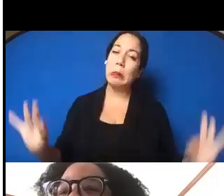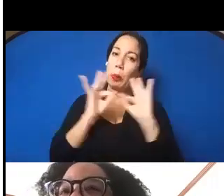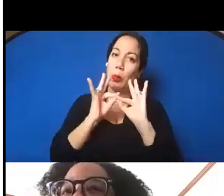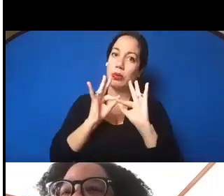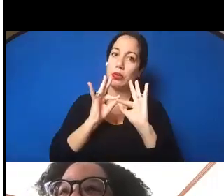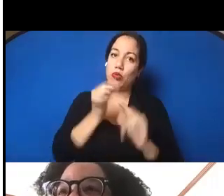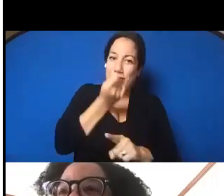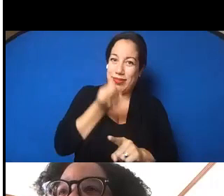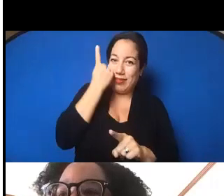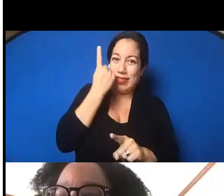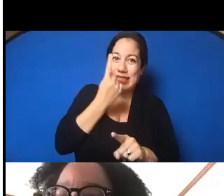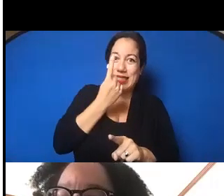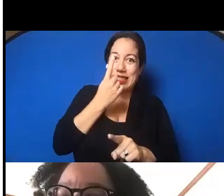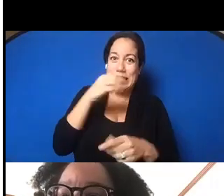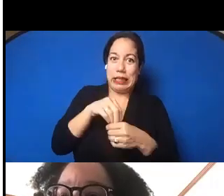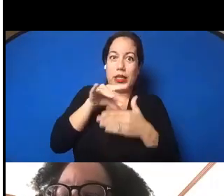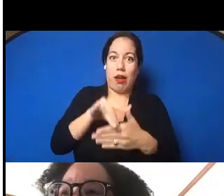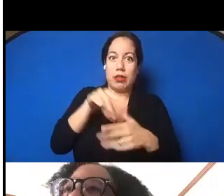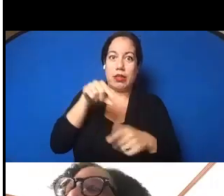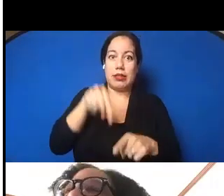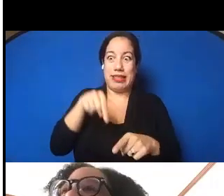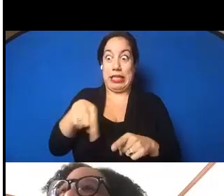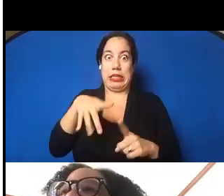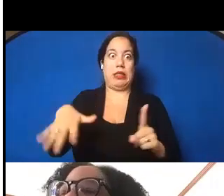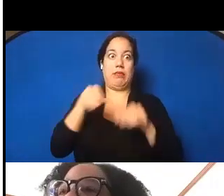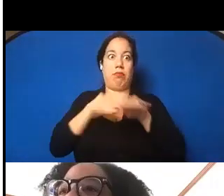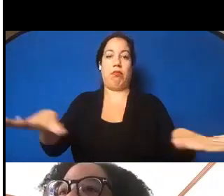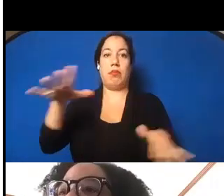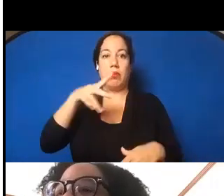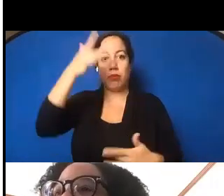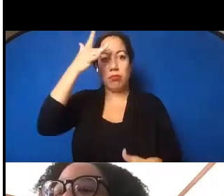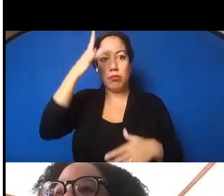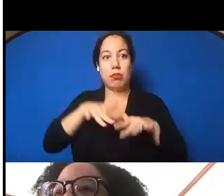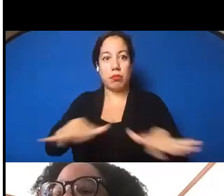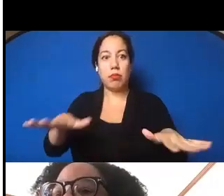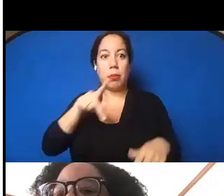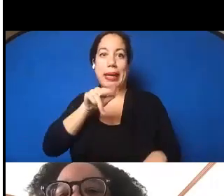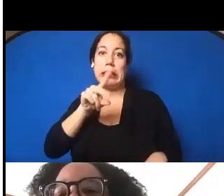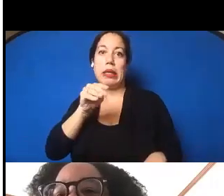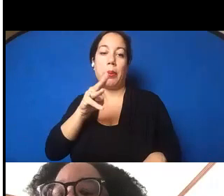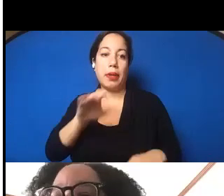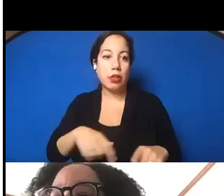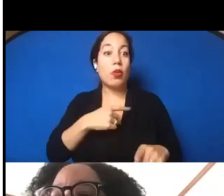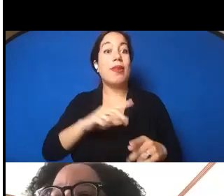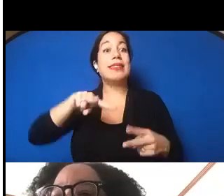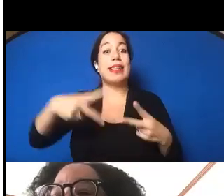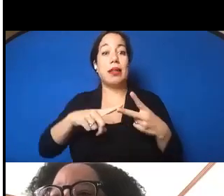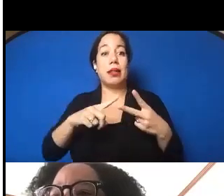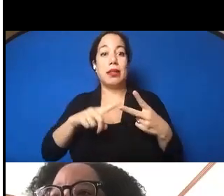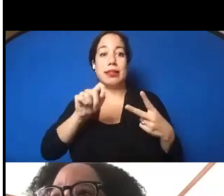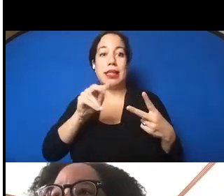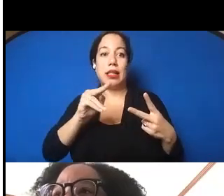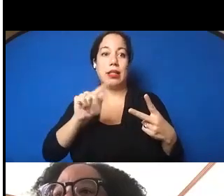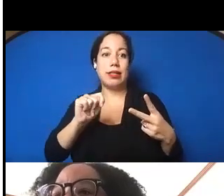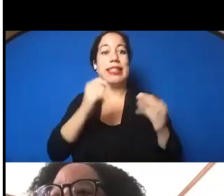to understand, especially in the context of the pandemic. The second tenet of reproductive justice is that individuals have the